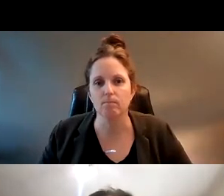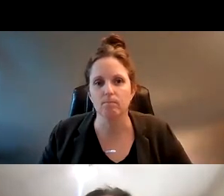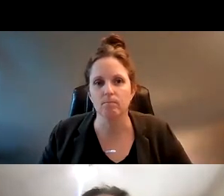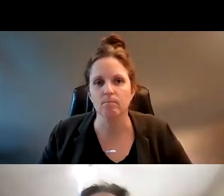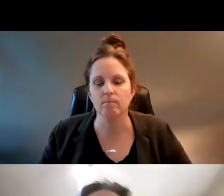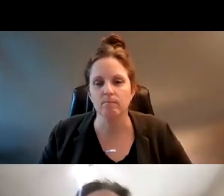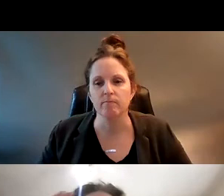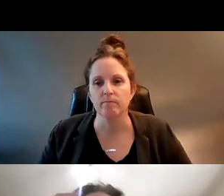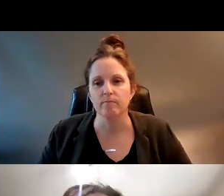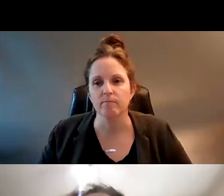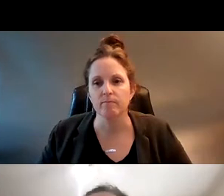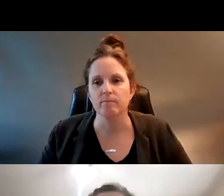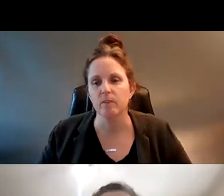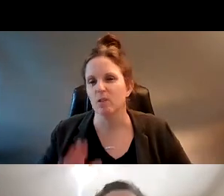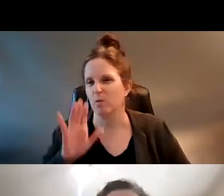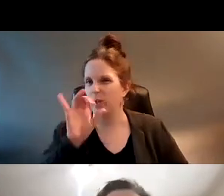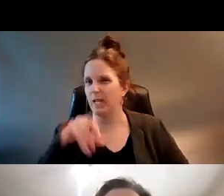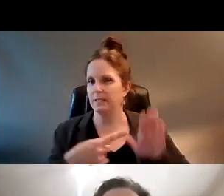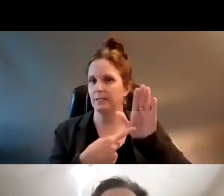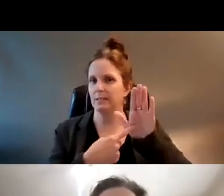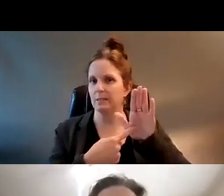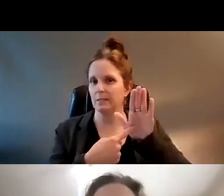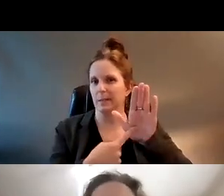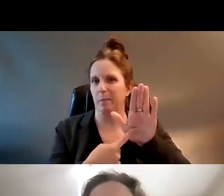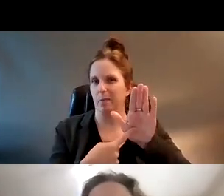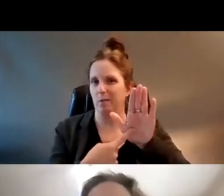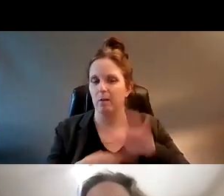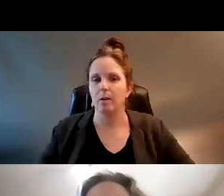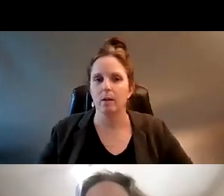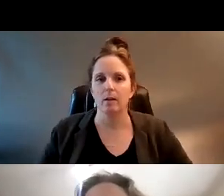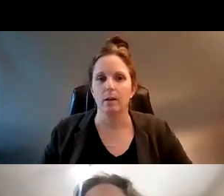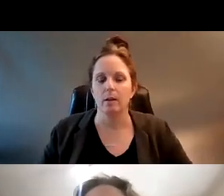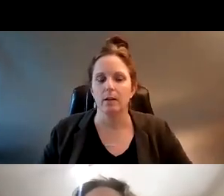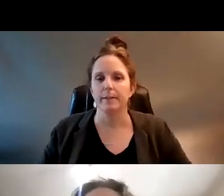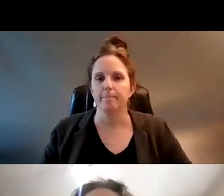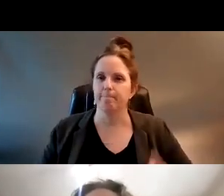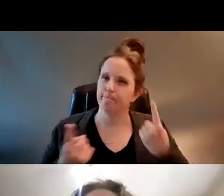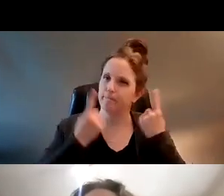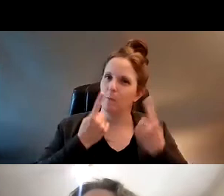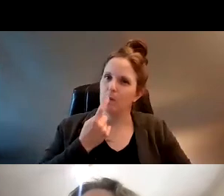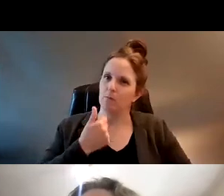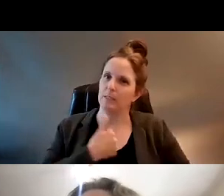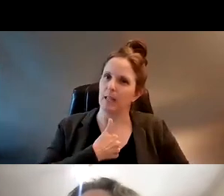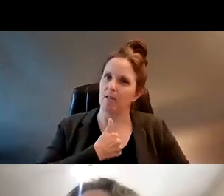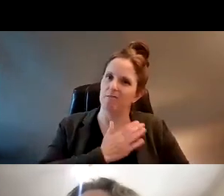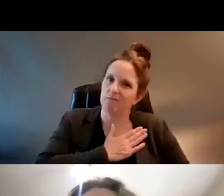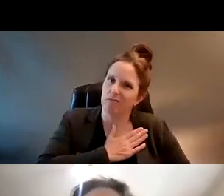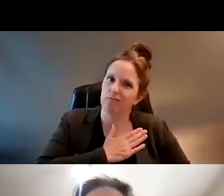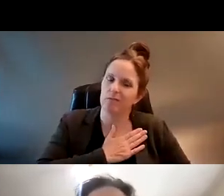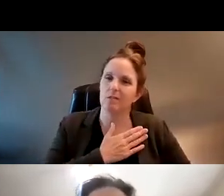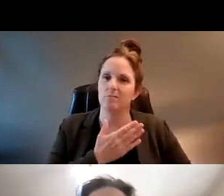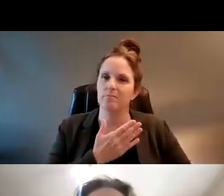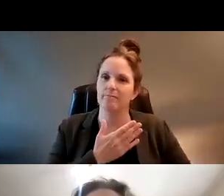So that was a sort of an example of thinking about self-compassion during a time when one is